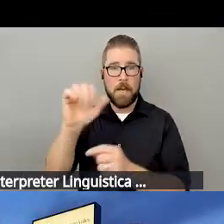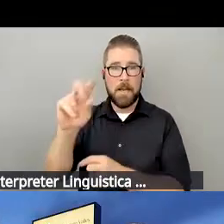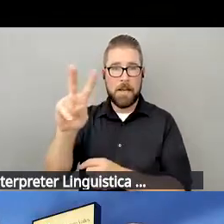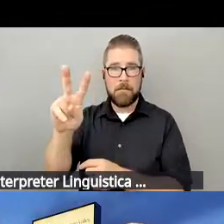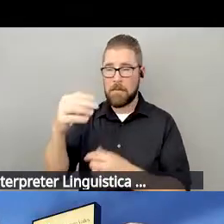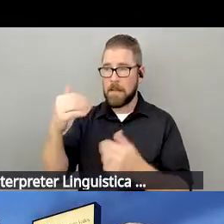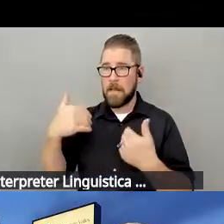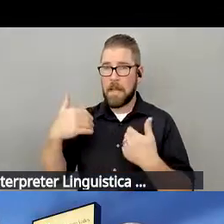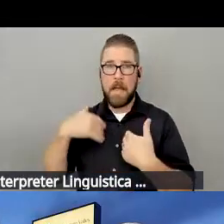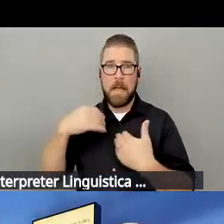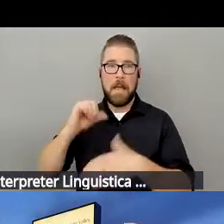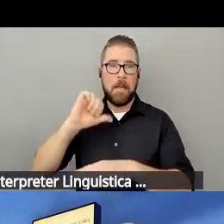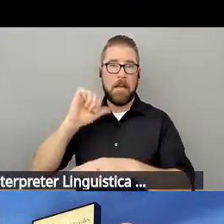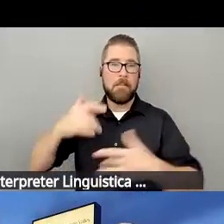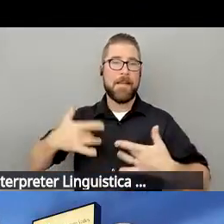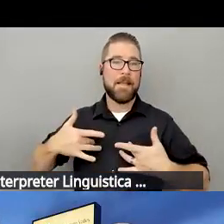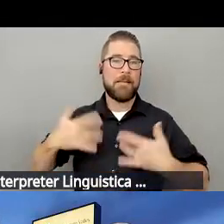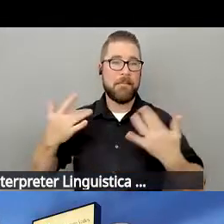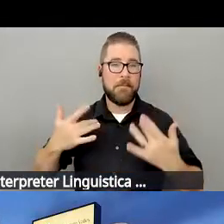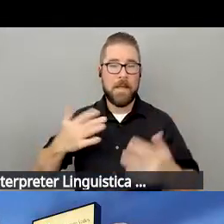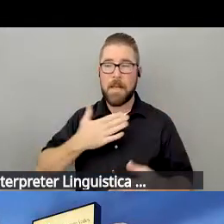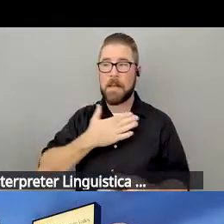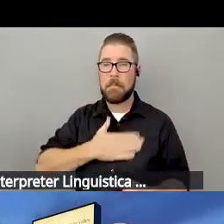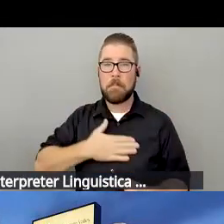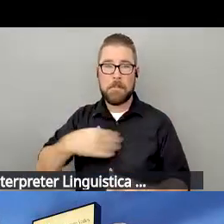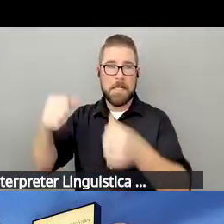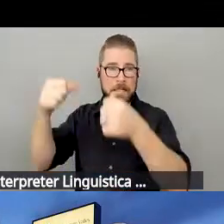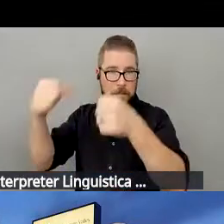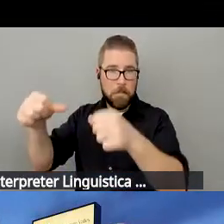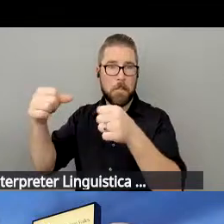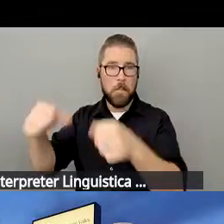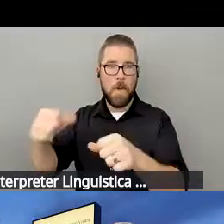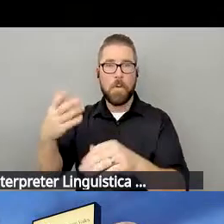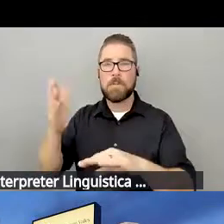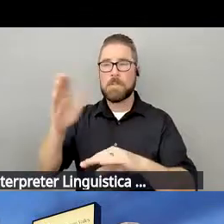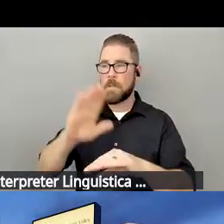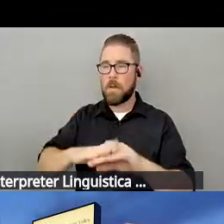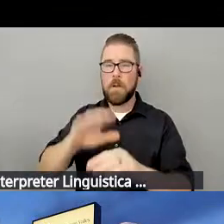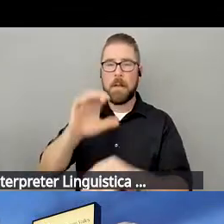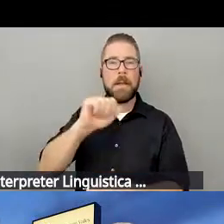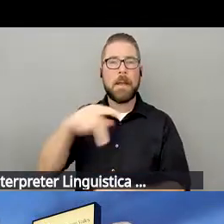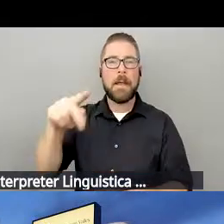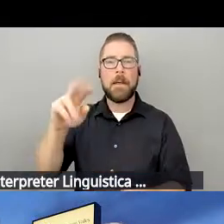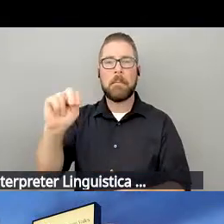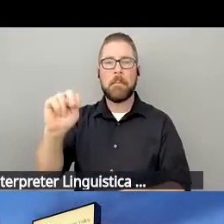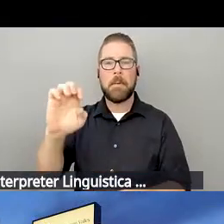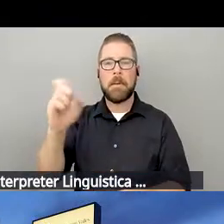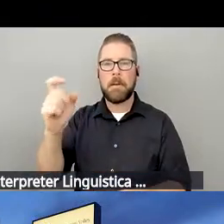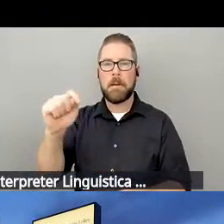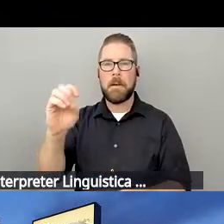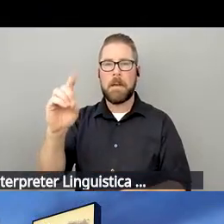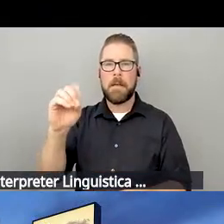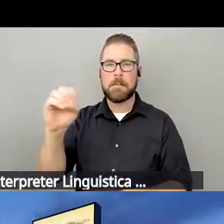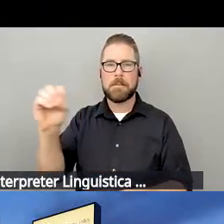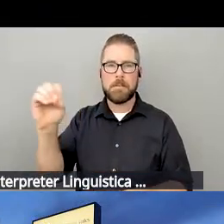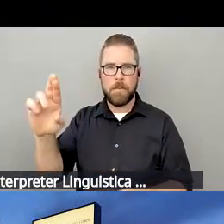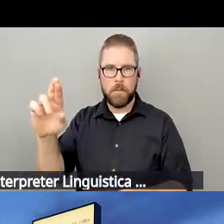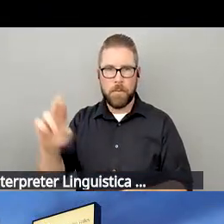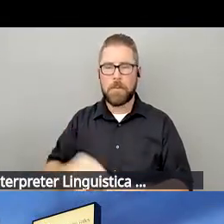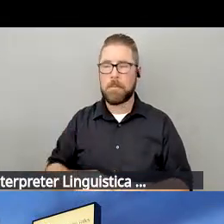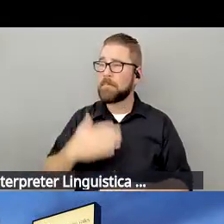Nextdoor. Just maximizing outreach. Thank you, Mary Elizabeth.